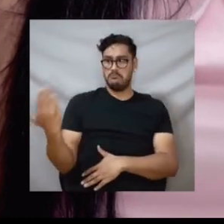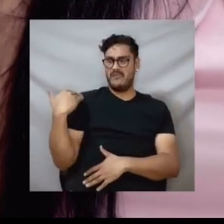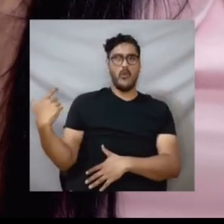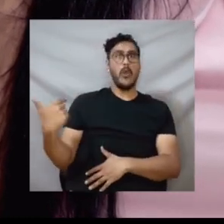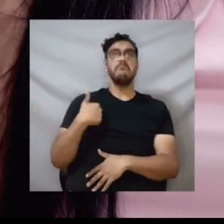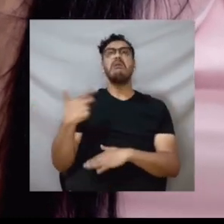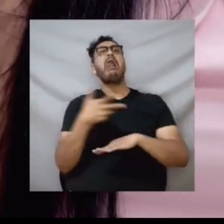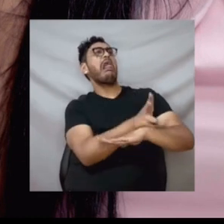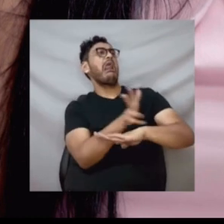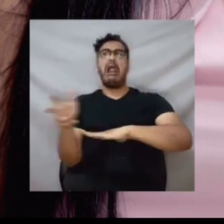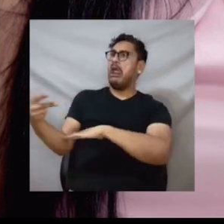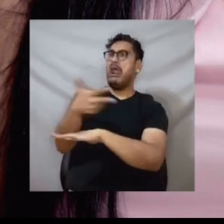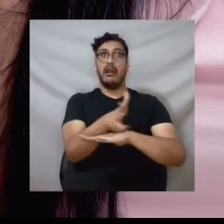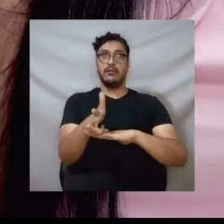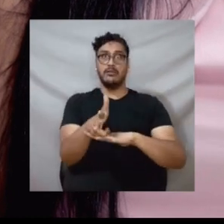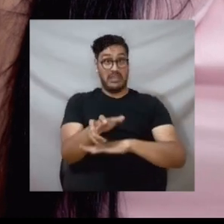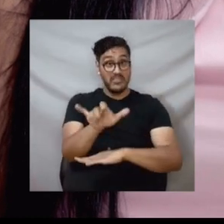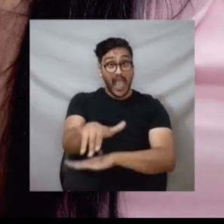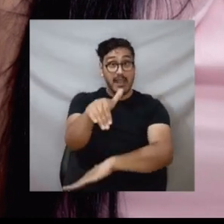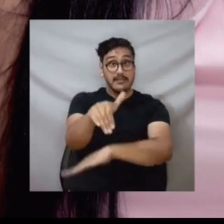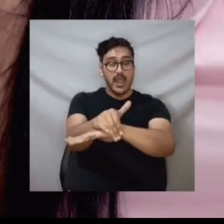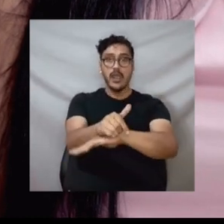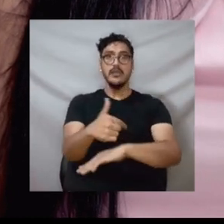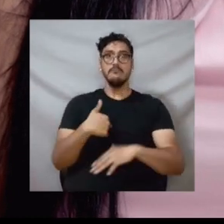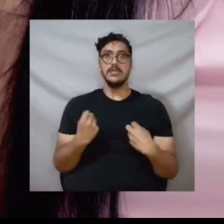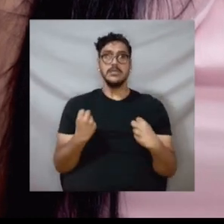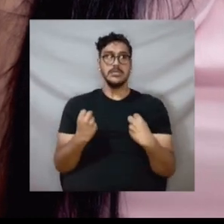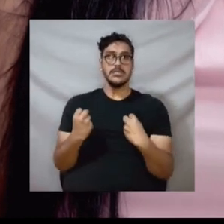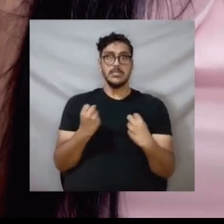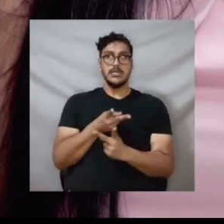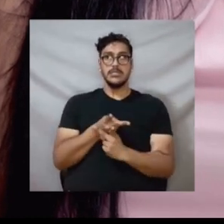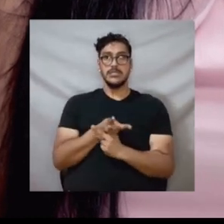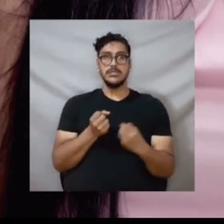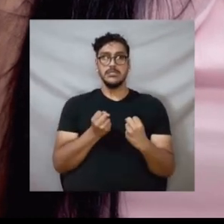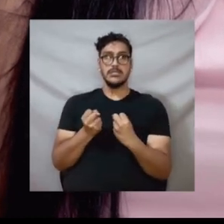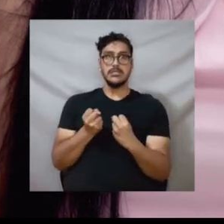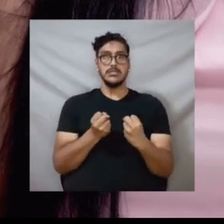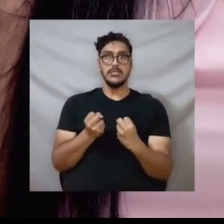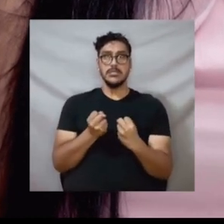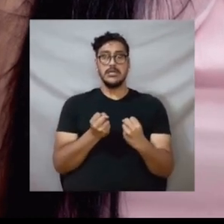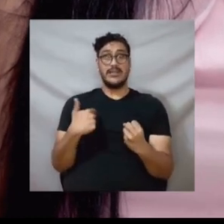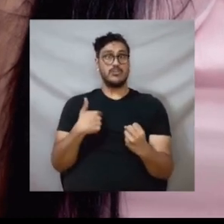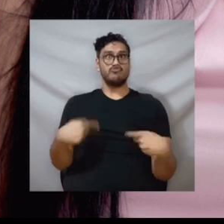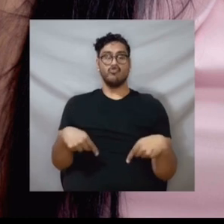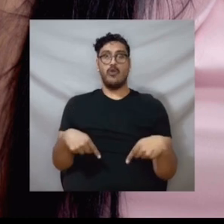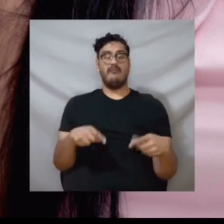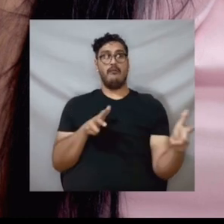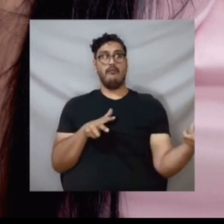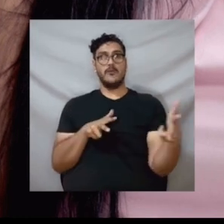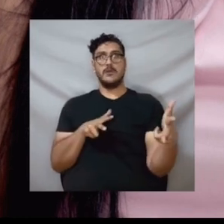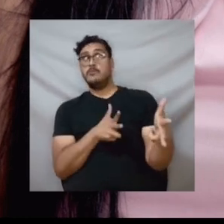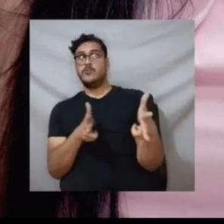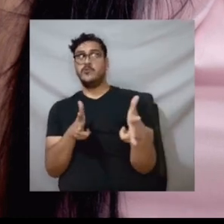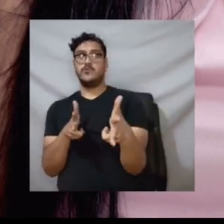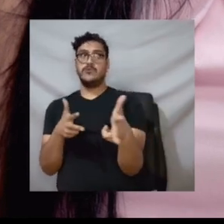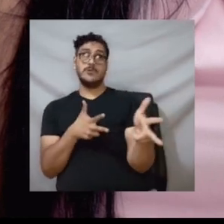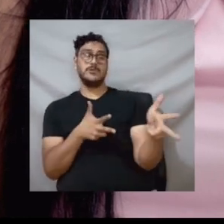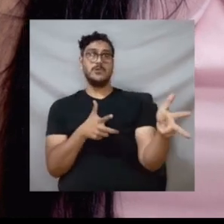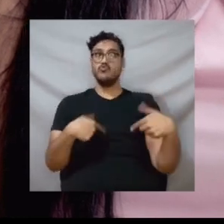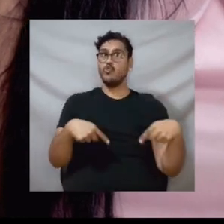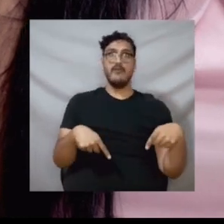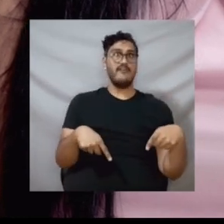reckless driver to the most cautious driver you'll ever know i felt like every car was trying to jump into our lane and for the